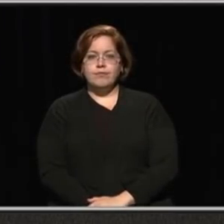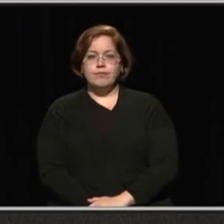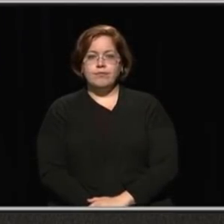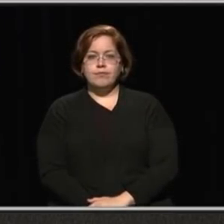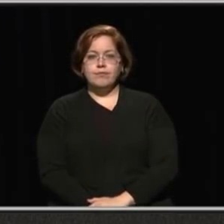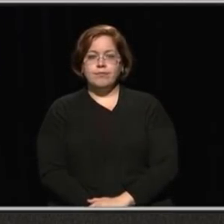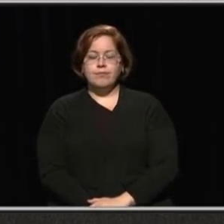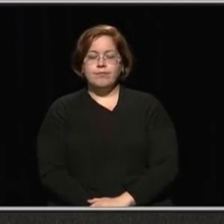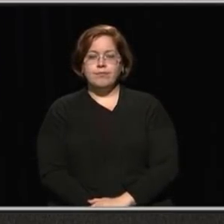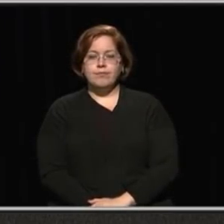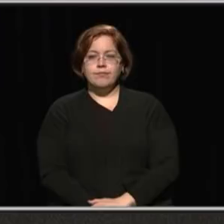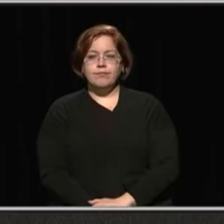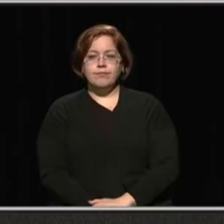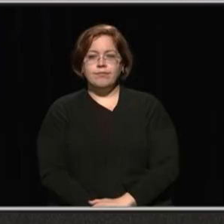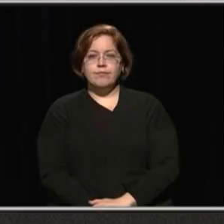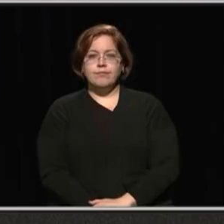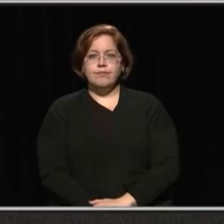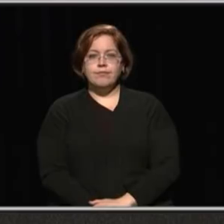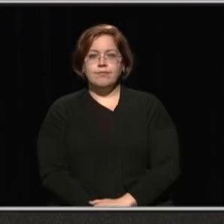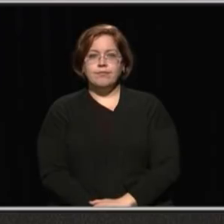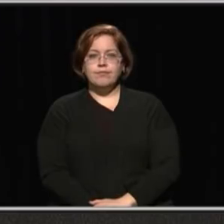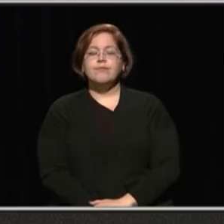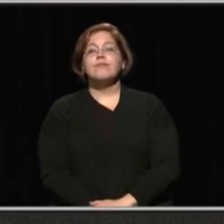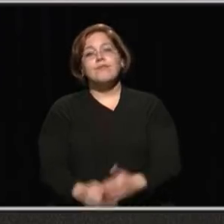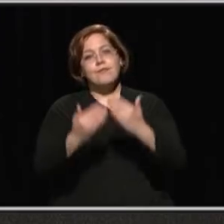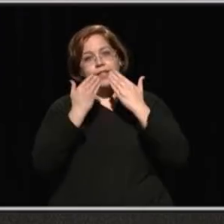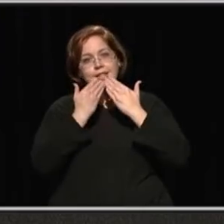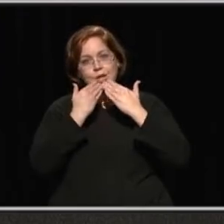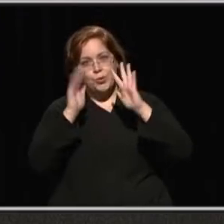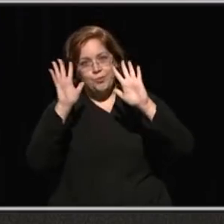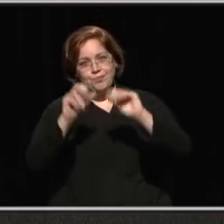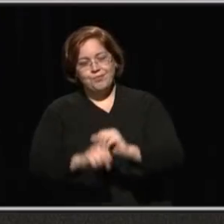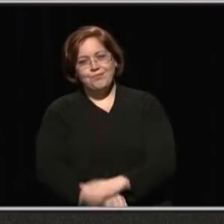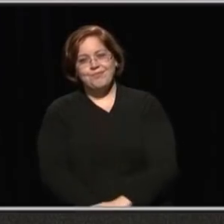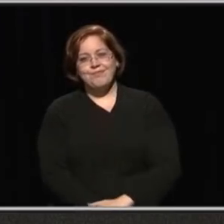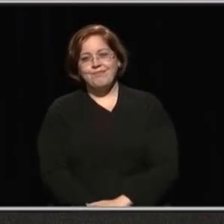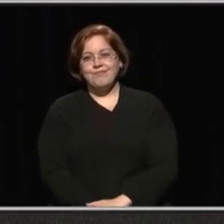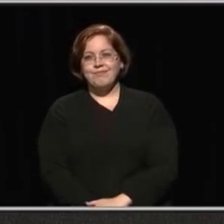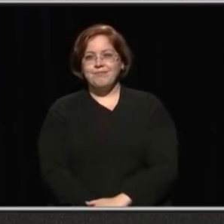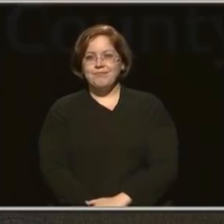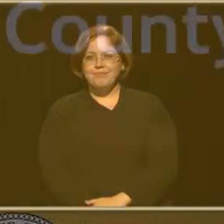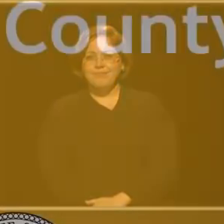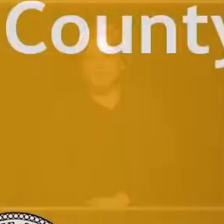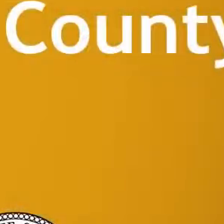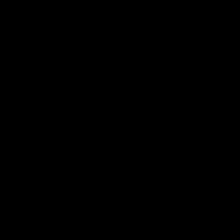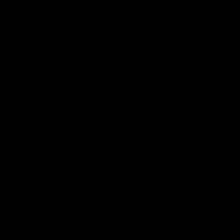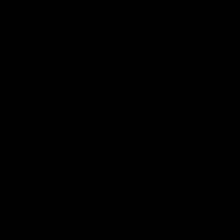Thank you. All right. Thanks, everybody.